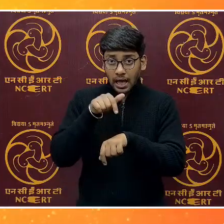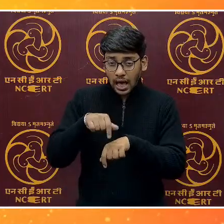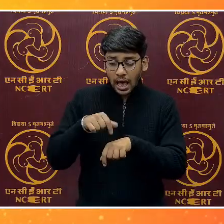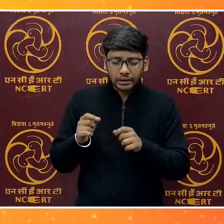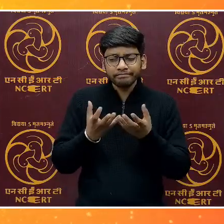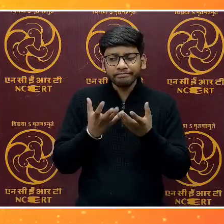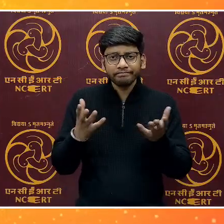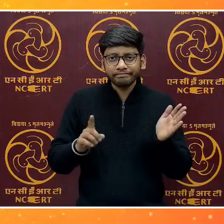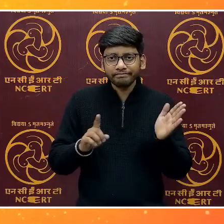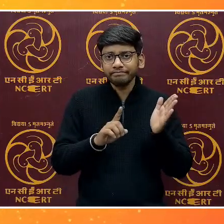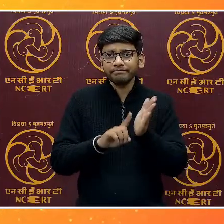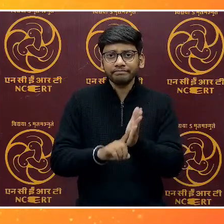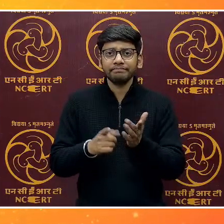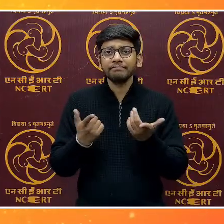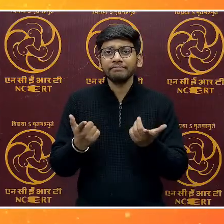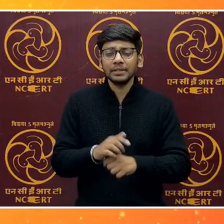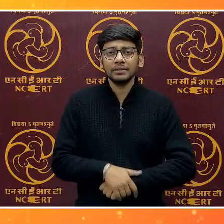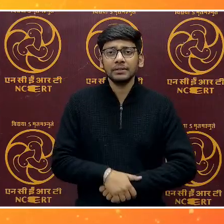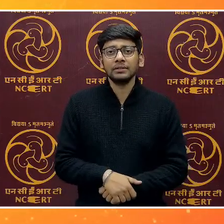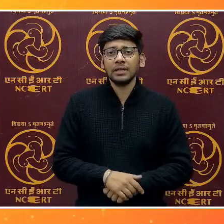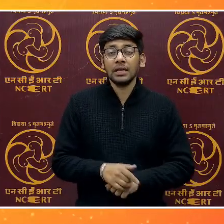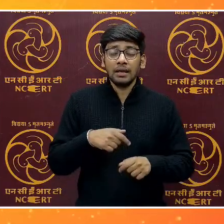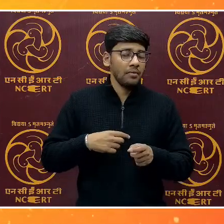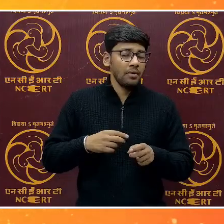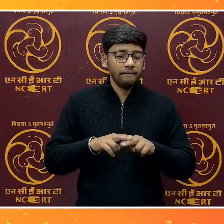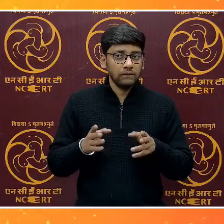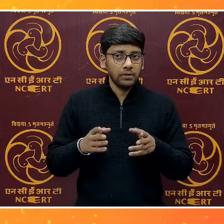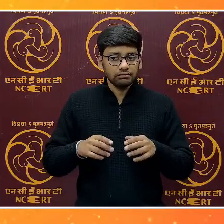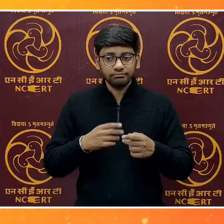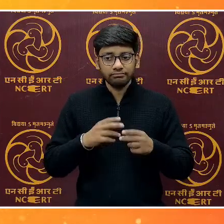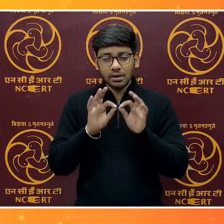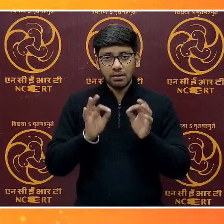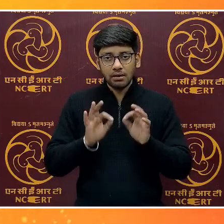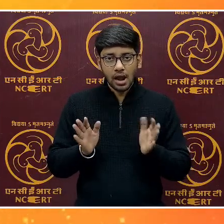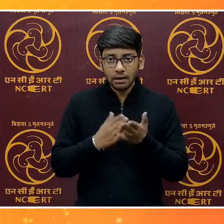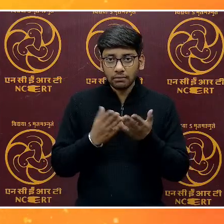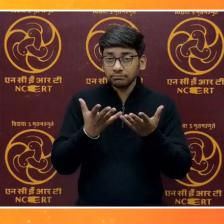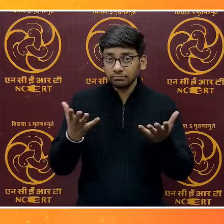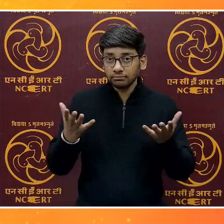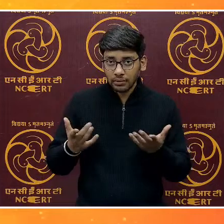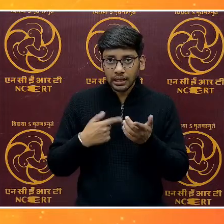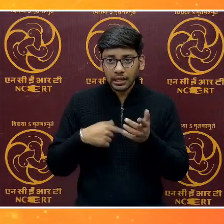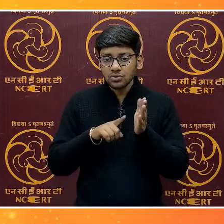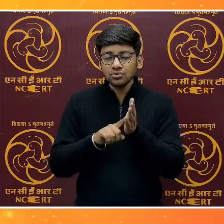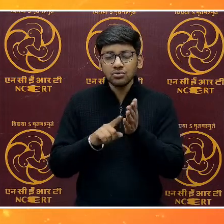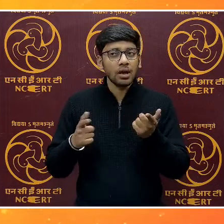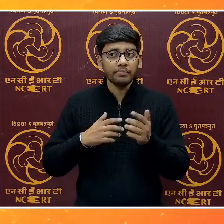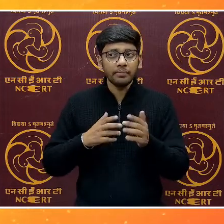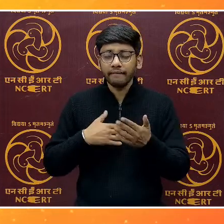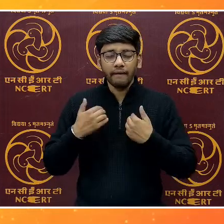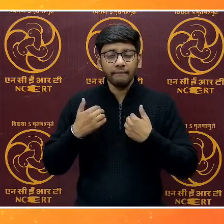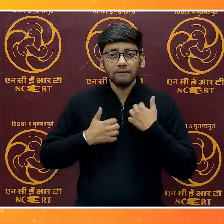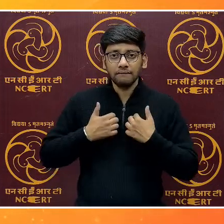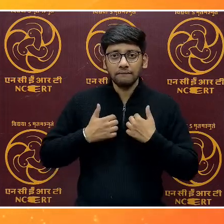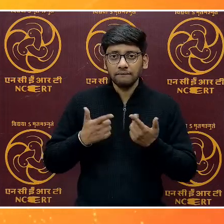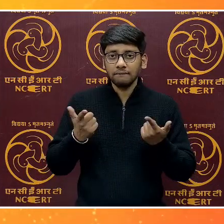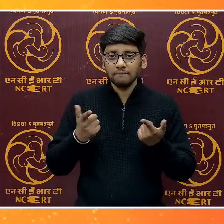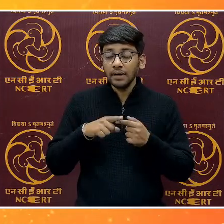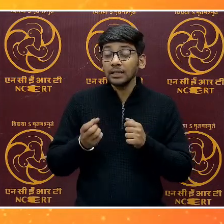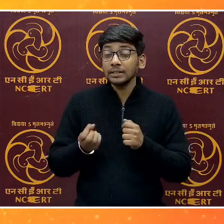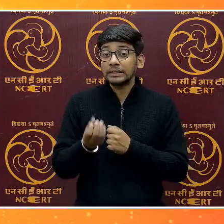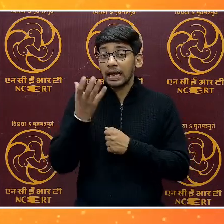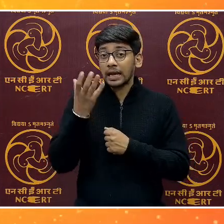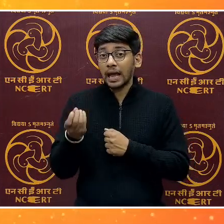Are you ready for that? I'm ready for the surprise because I really want to know what you've got for us, because you were talking about something related to day and